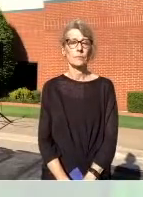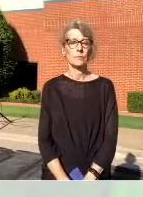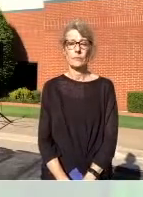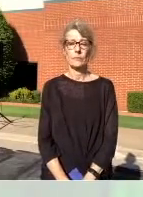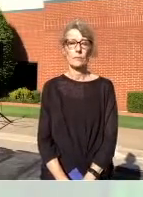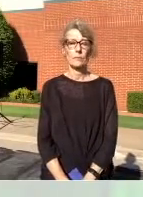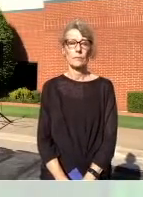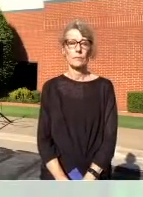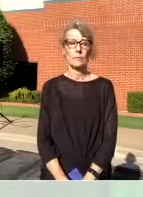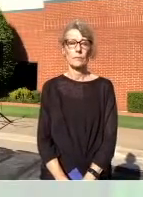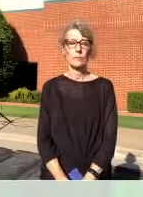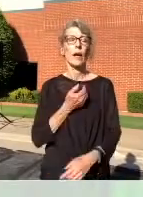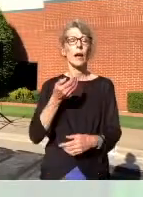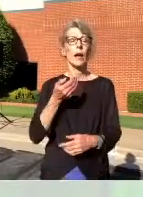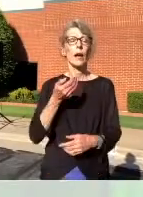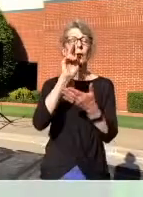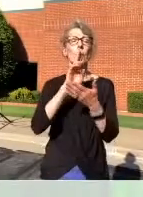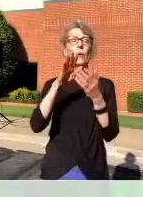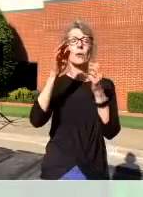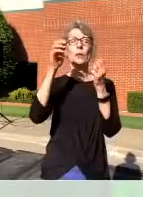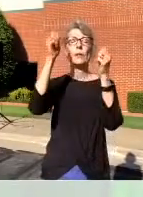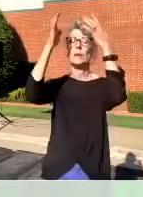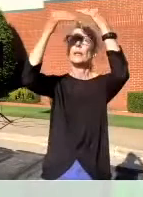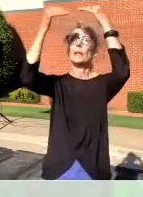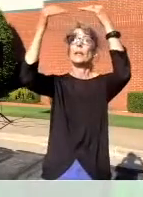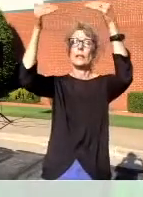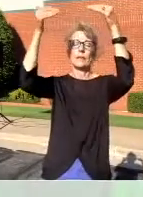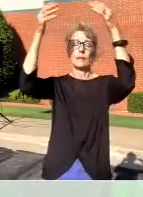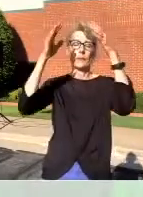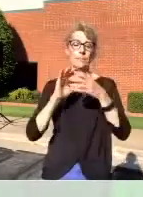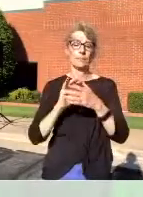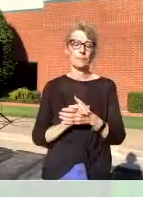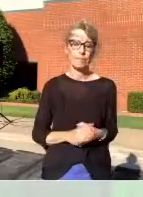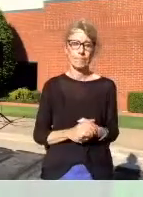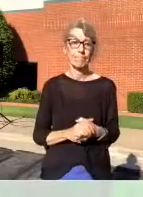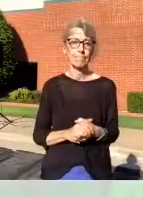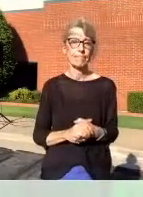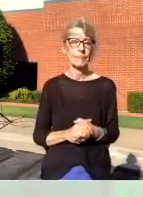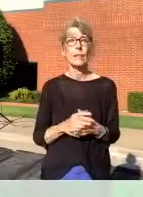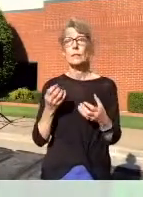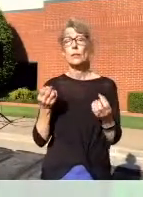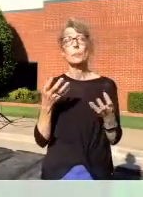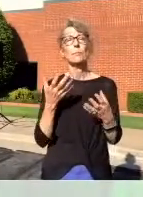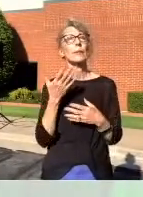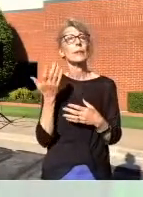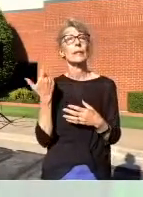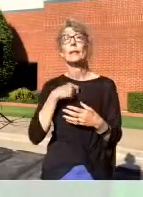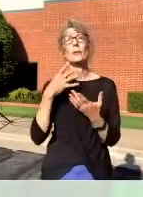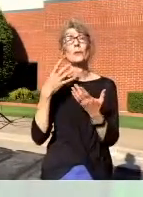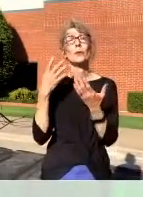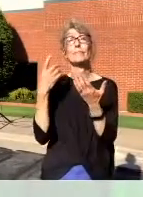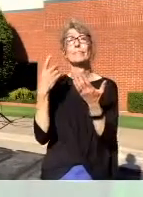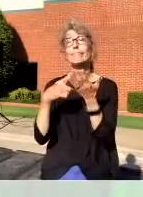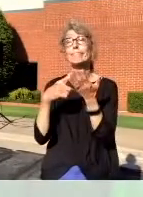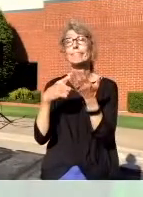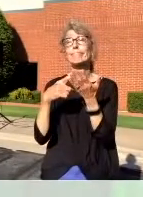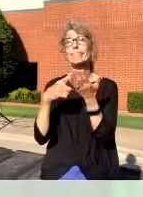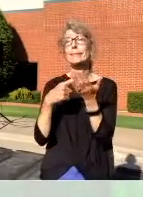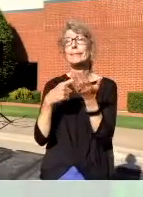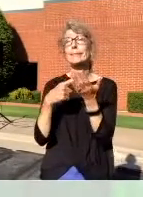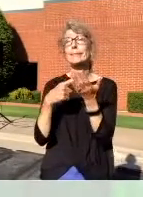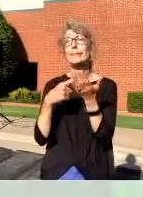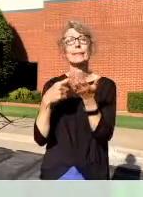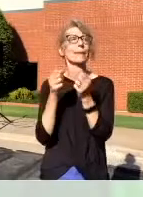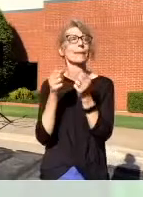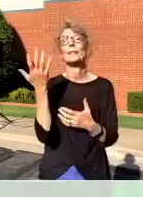Our Holy Father in heaven, there are so many things that we want to talk to you about today, but Father, we first ask that you will just listen